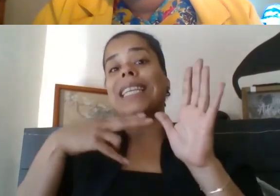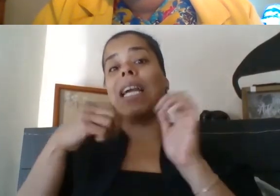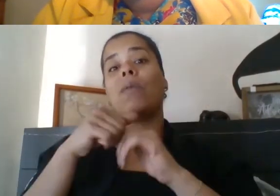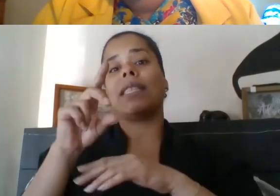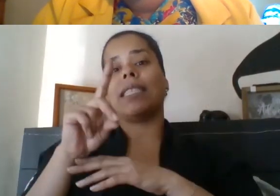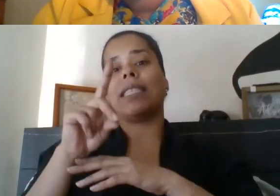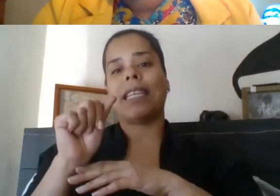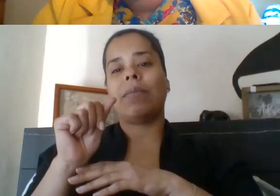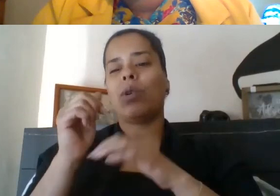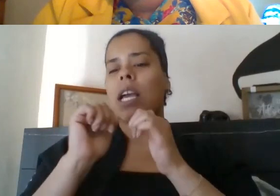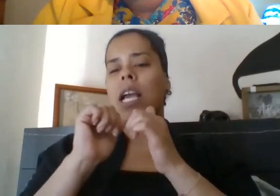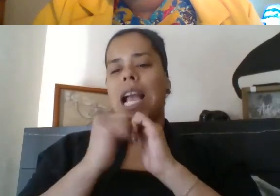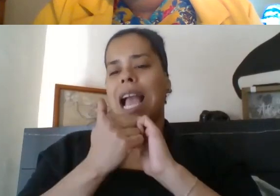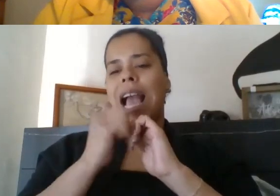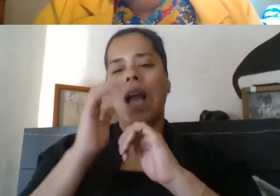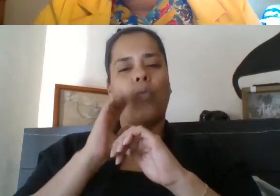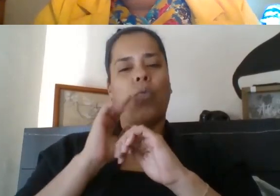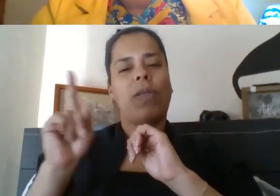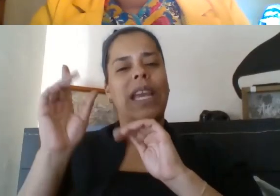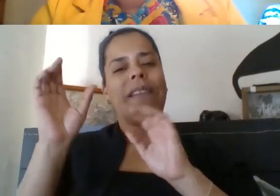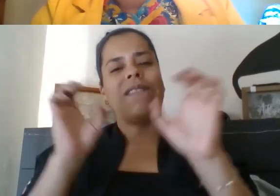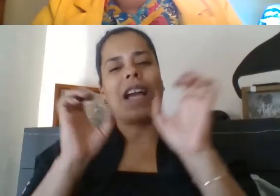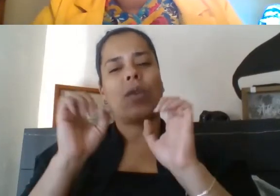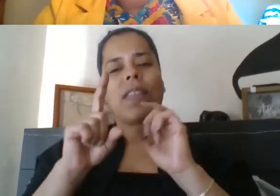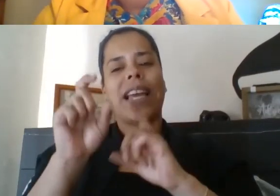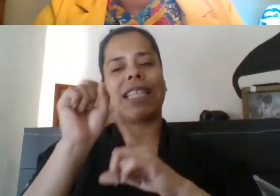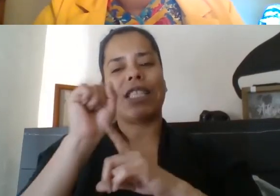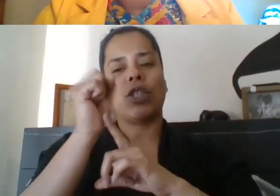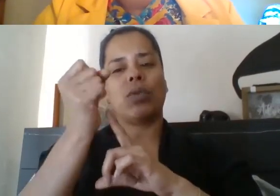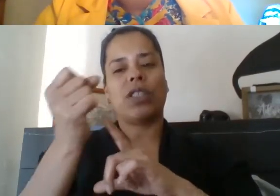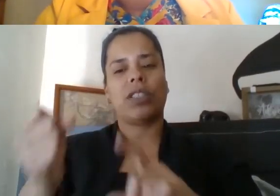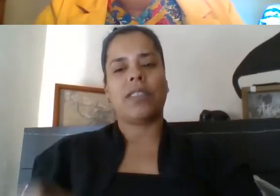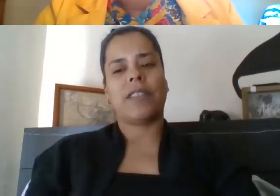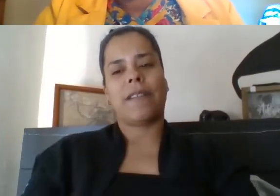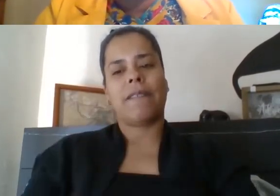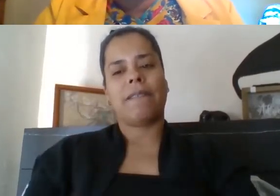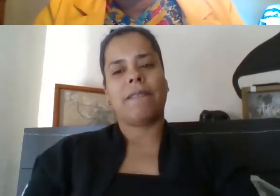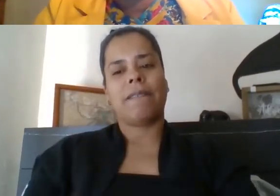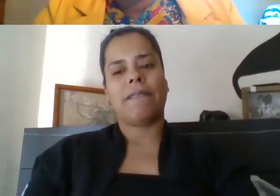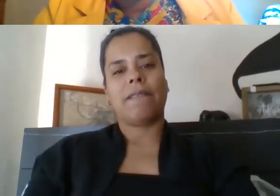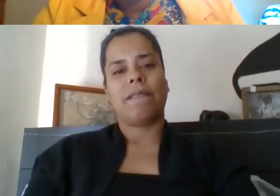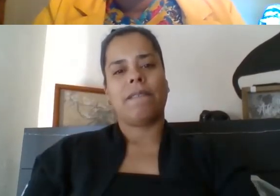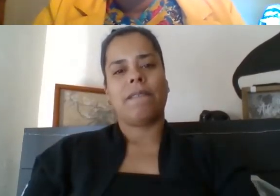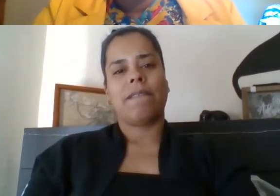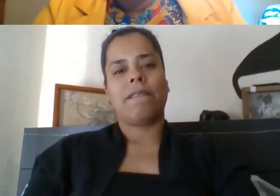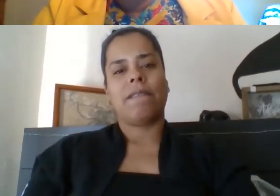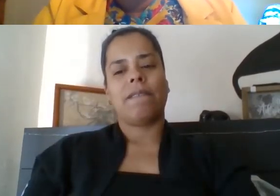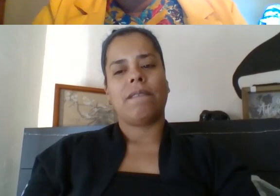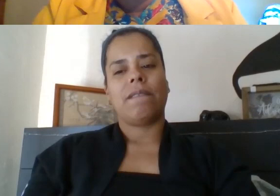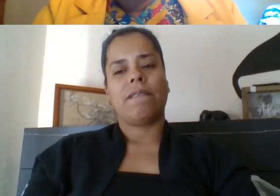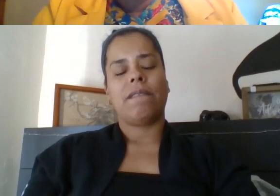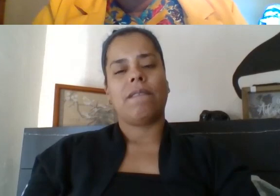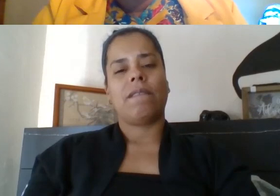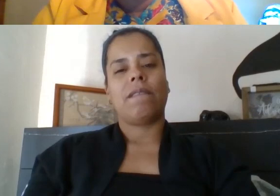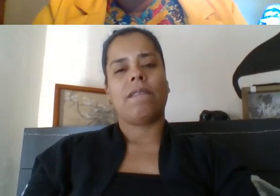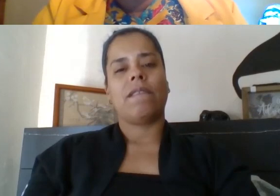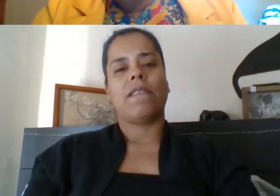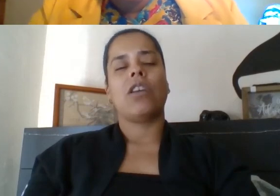will SSA evaluate this situation? If one is retired,